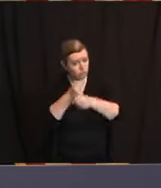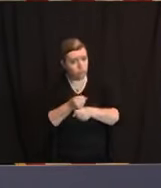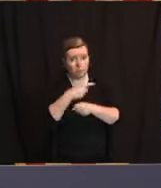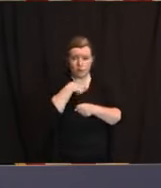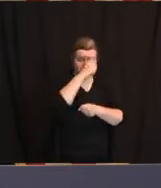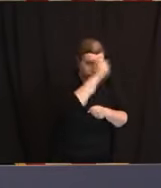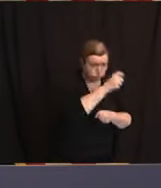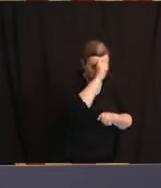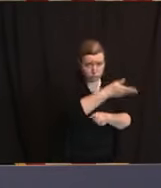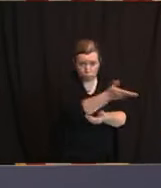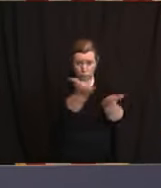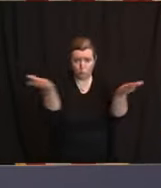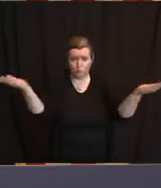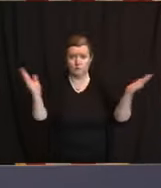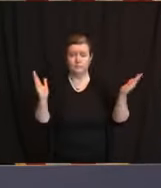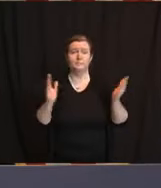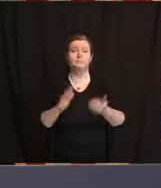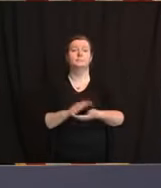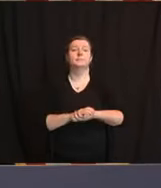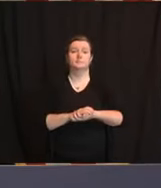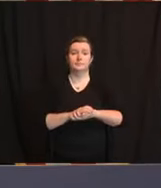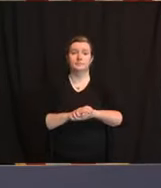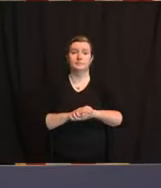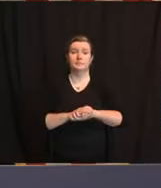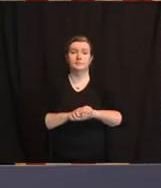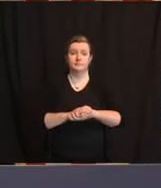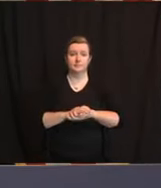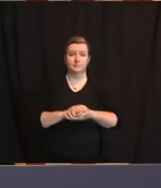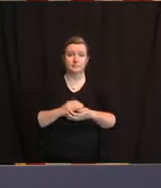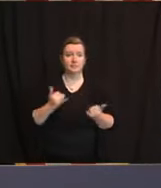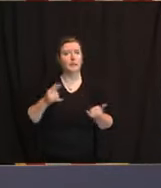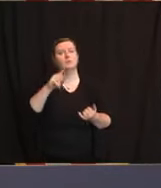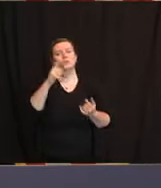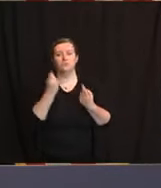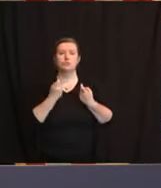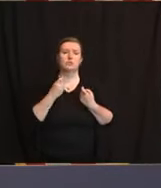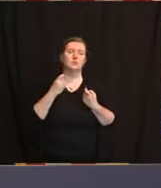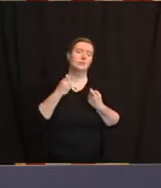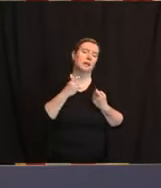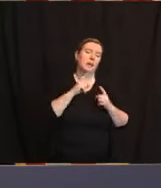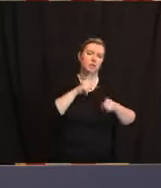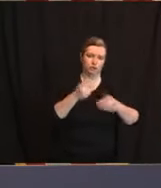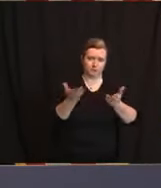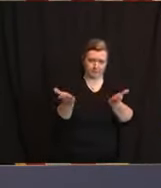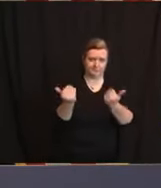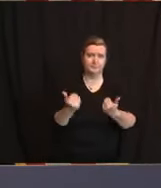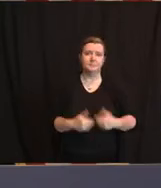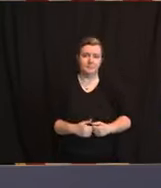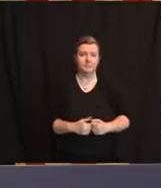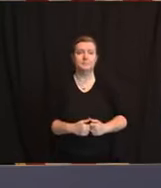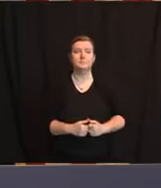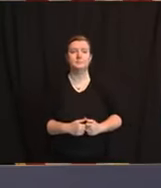with John, but before we do, we're going to go down and then come back to Dave and go down. So we're going to do lanes today. There are a lot